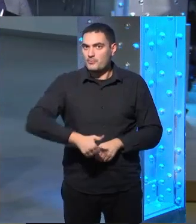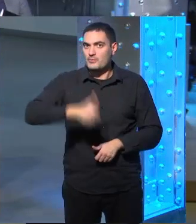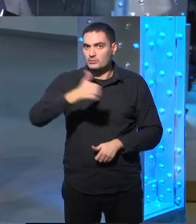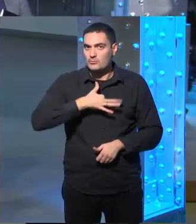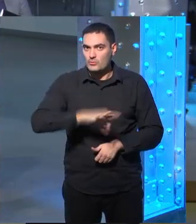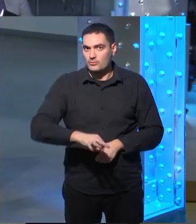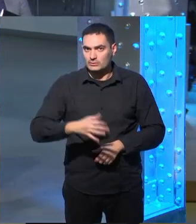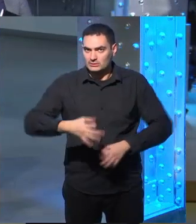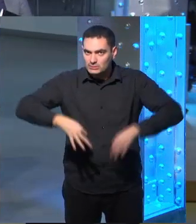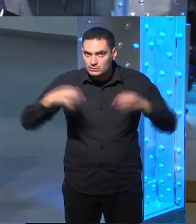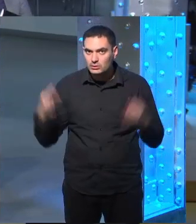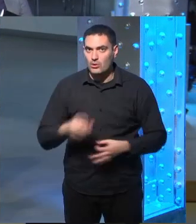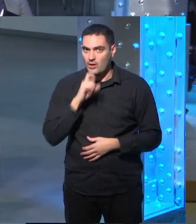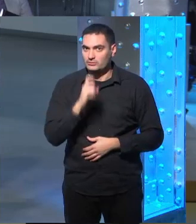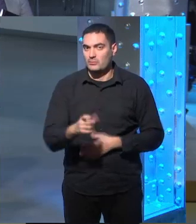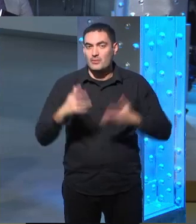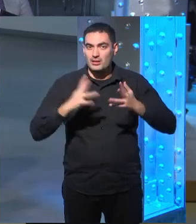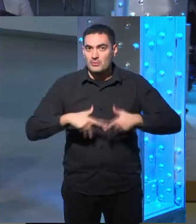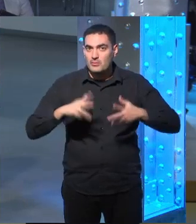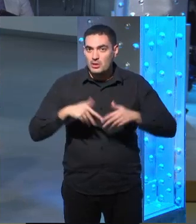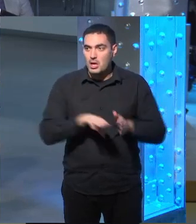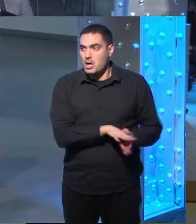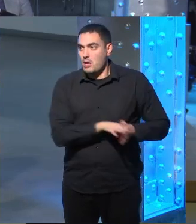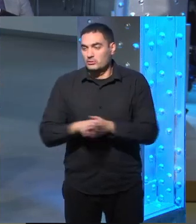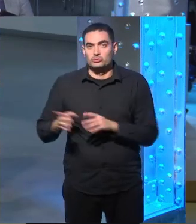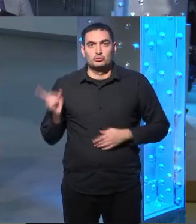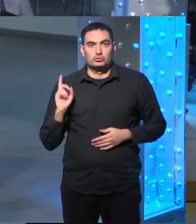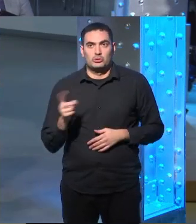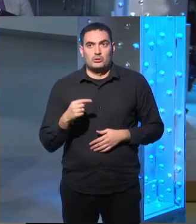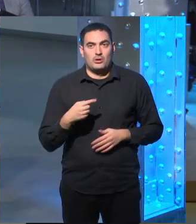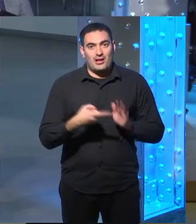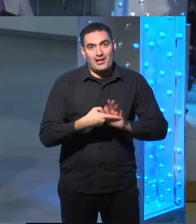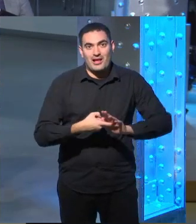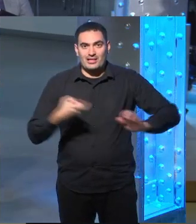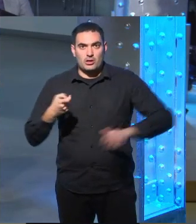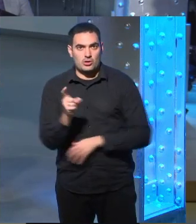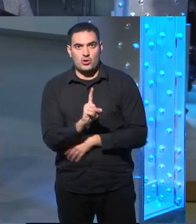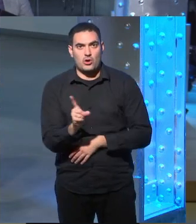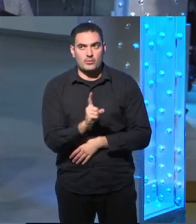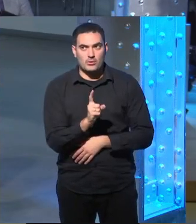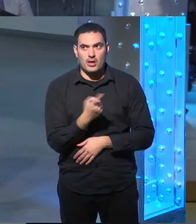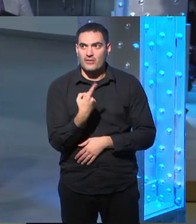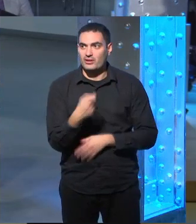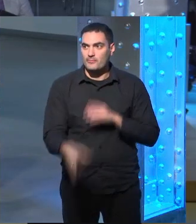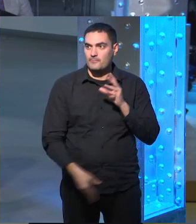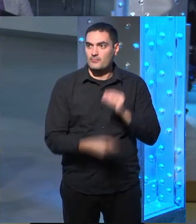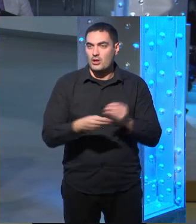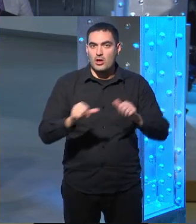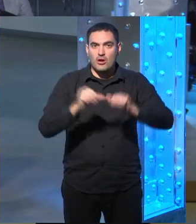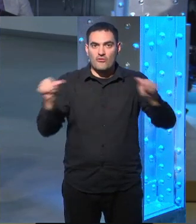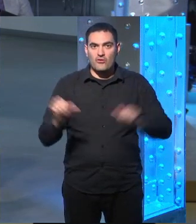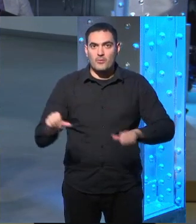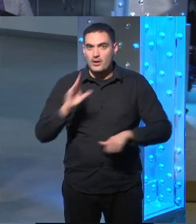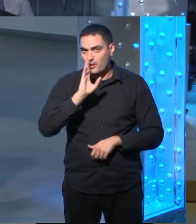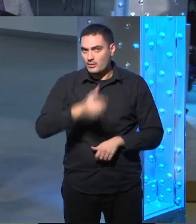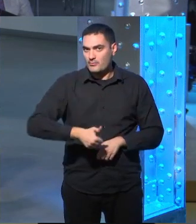There could be other direct ways of learning. Obviously, mathematics are important, but I think that we need to